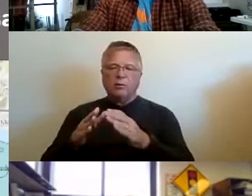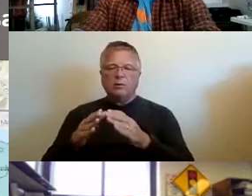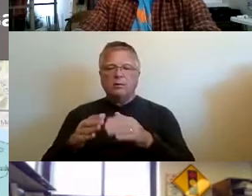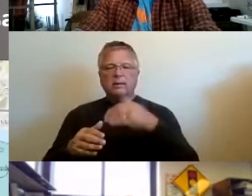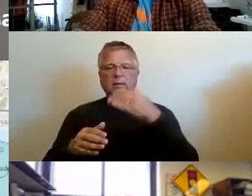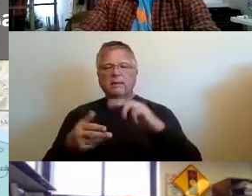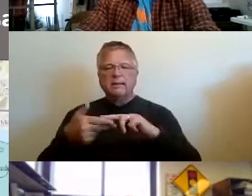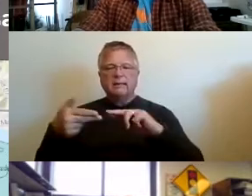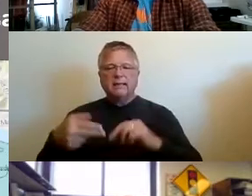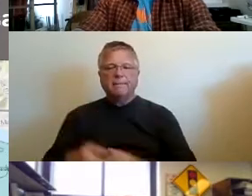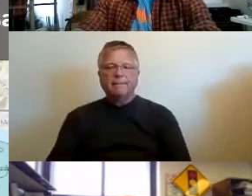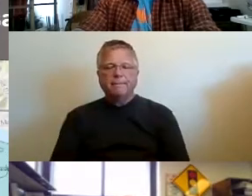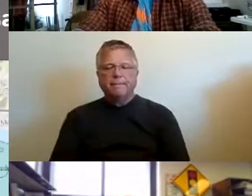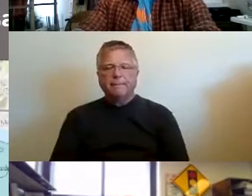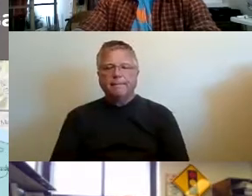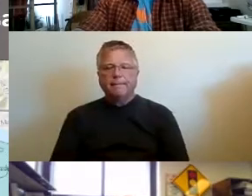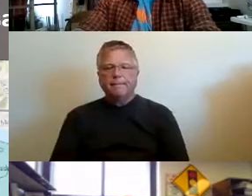please.